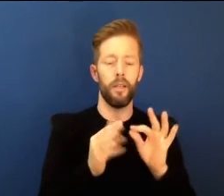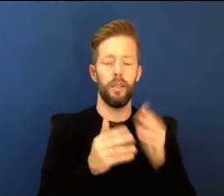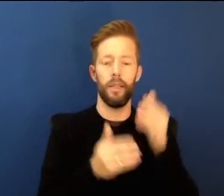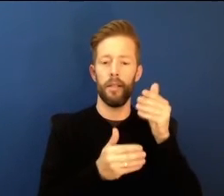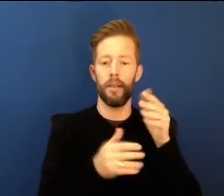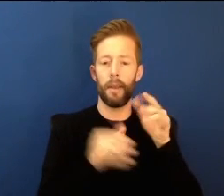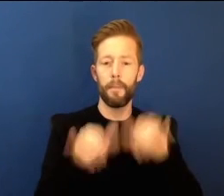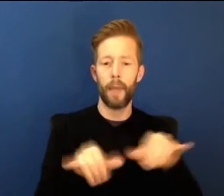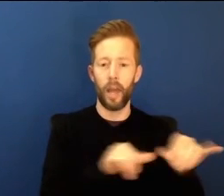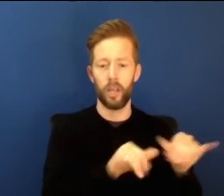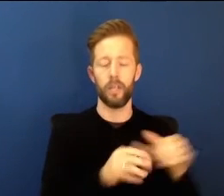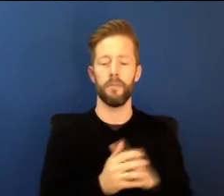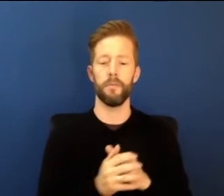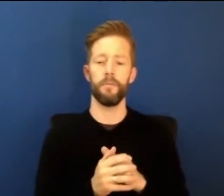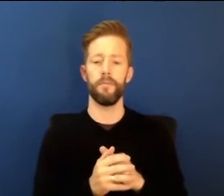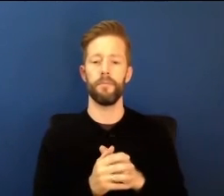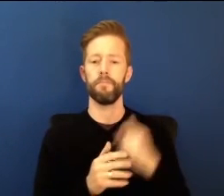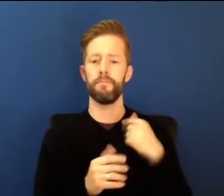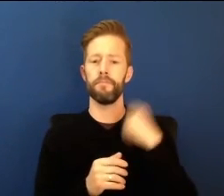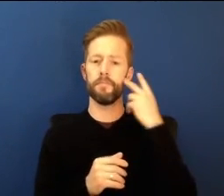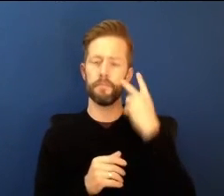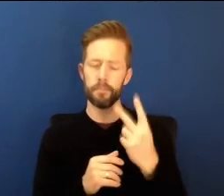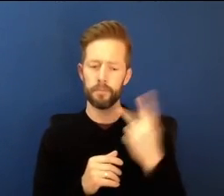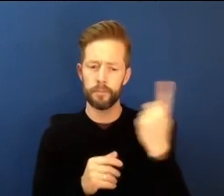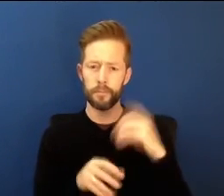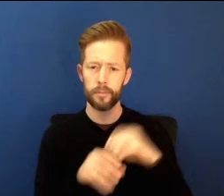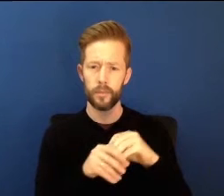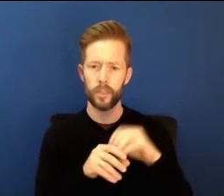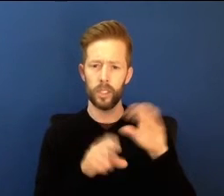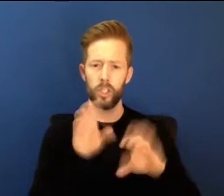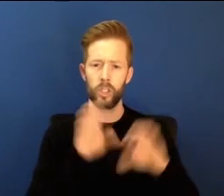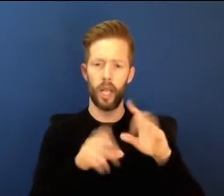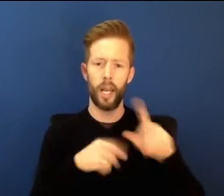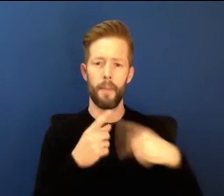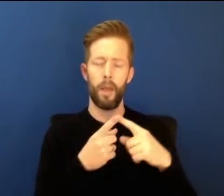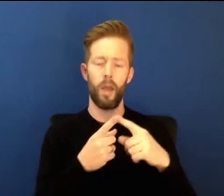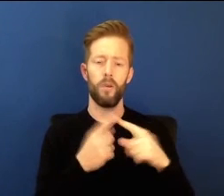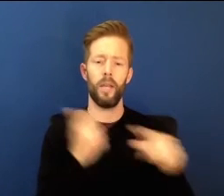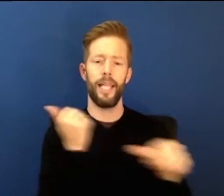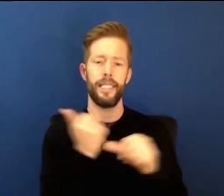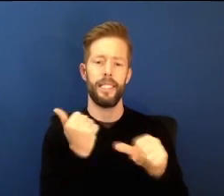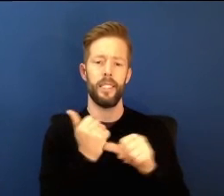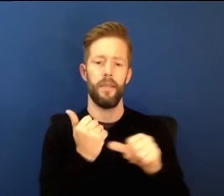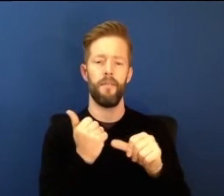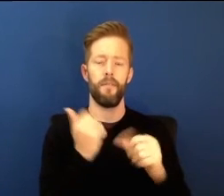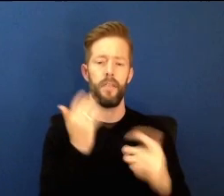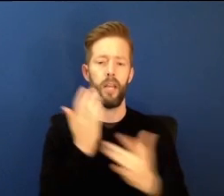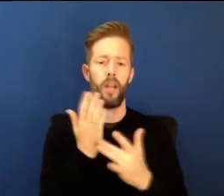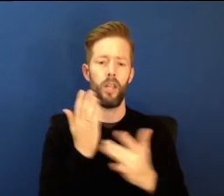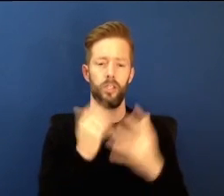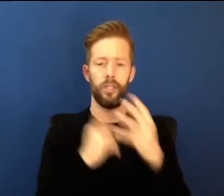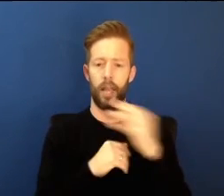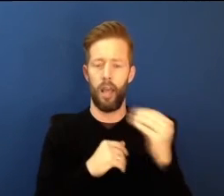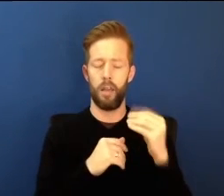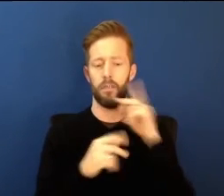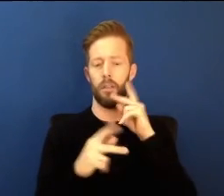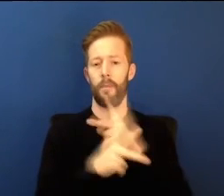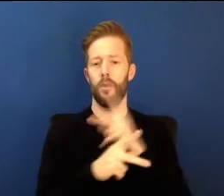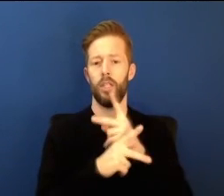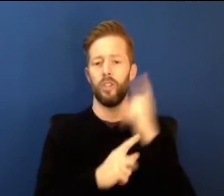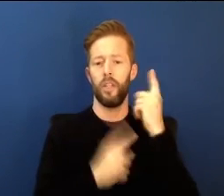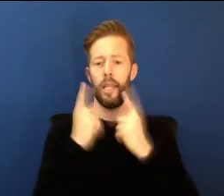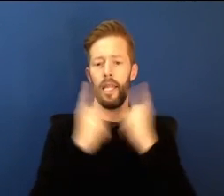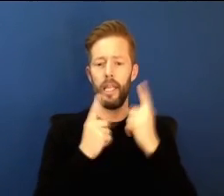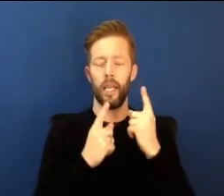simple sequences and things like that. I did see something in the chat about assistive technology and